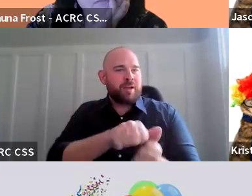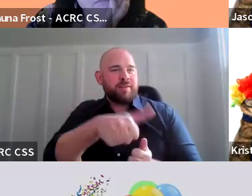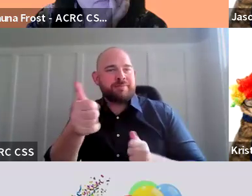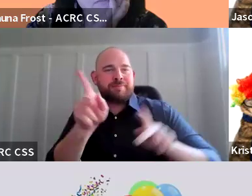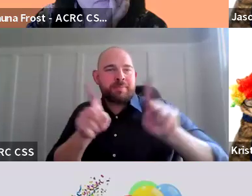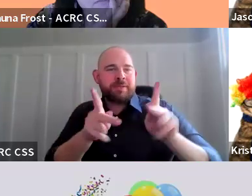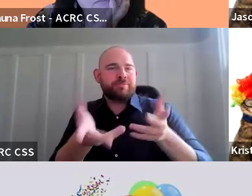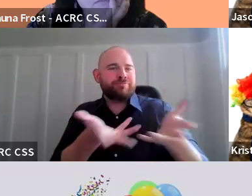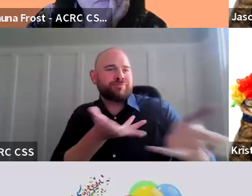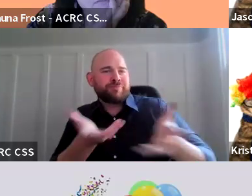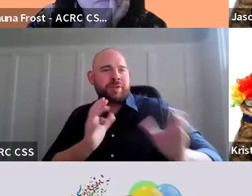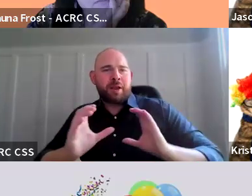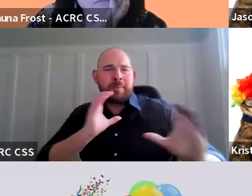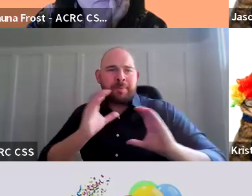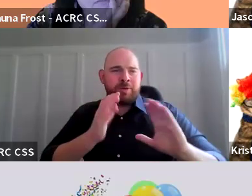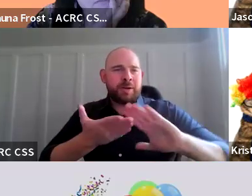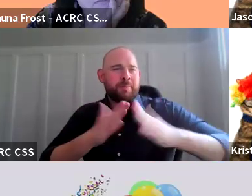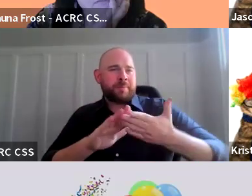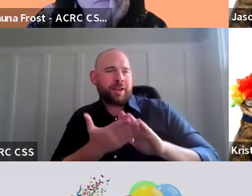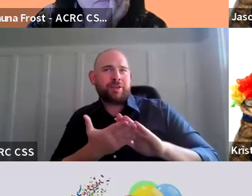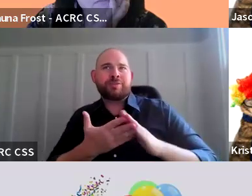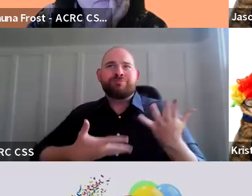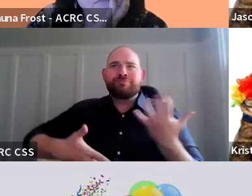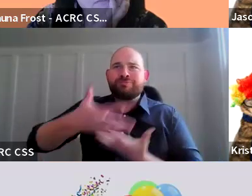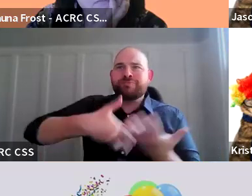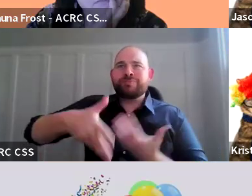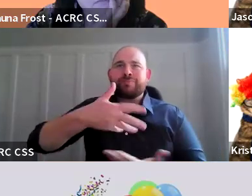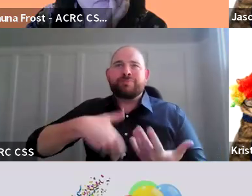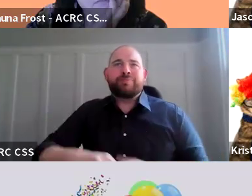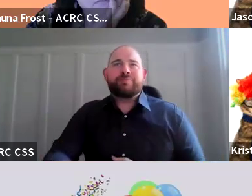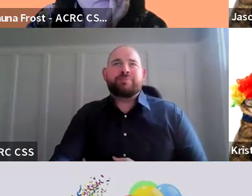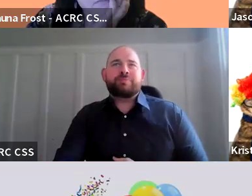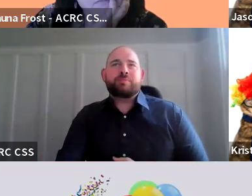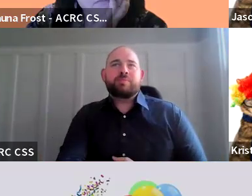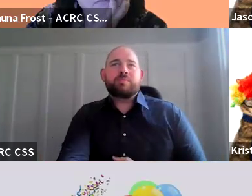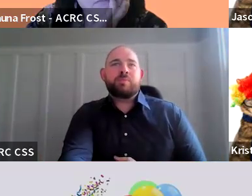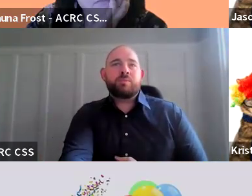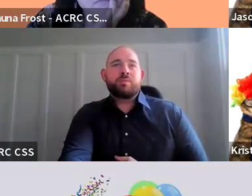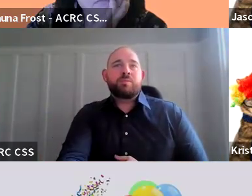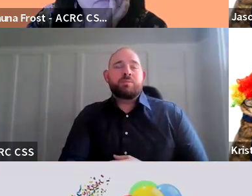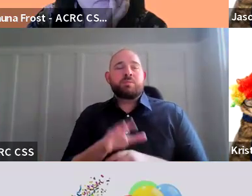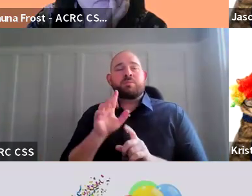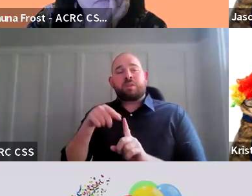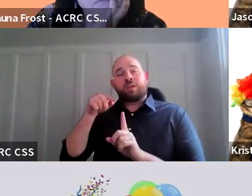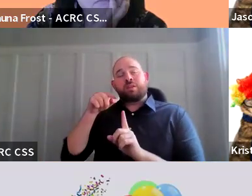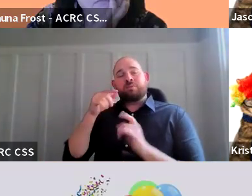So learning ASL can really connect those individuals to other deaf people to be able to communicate out in the